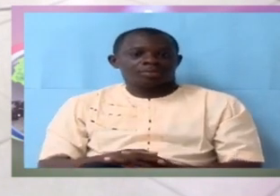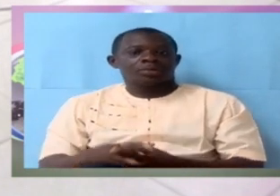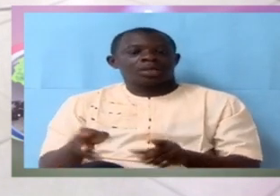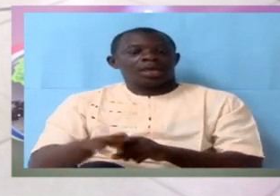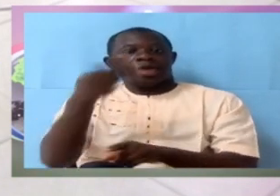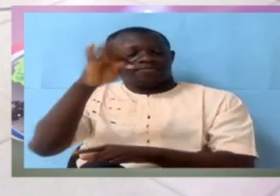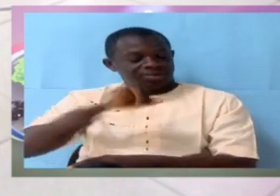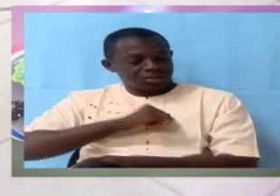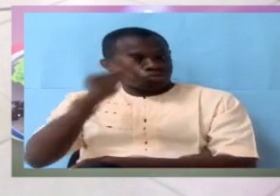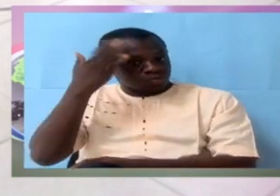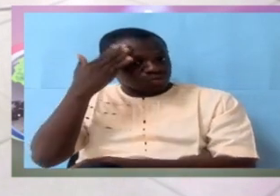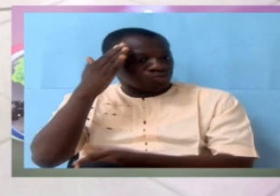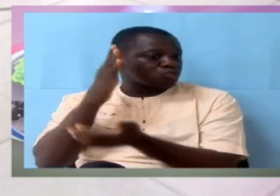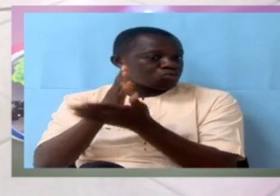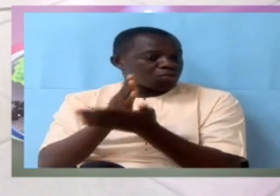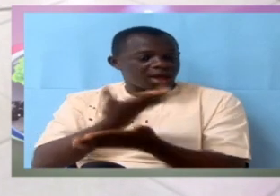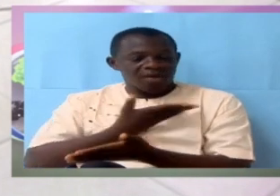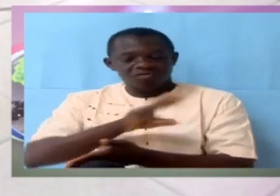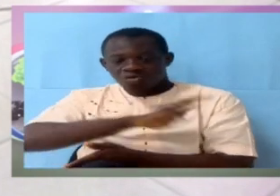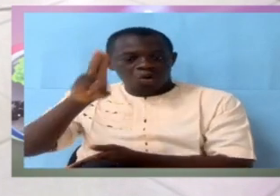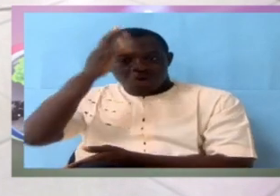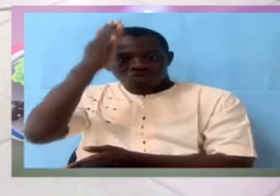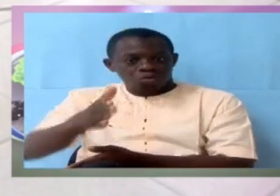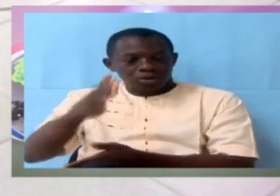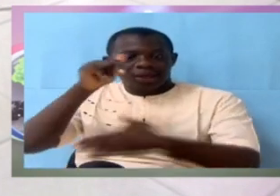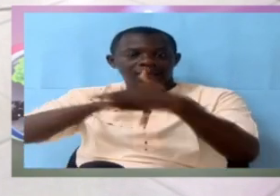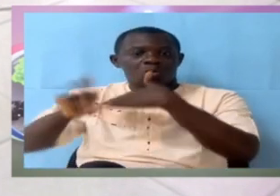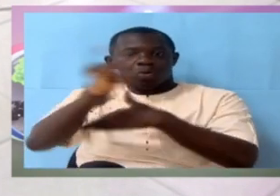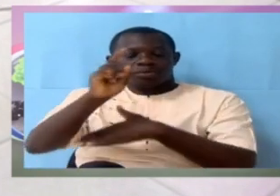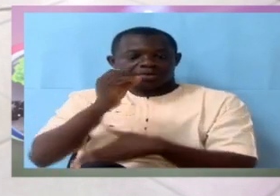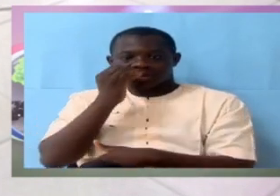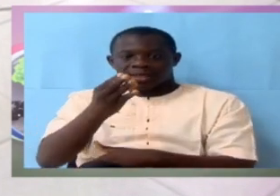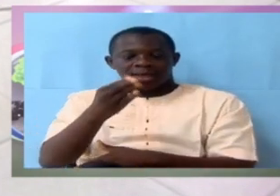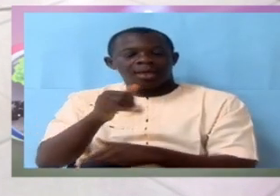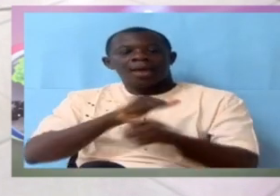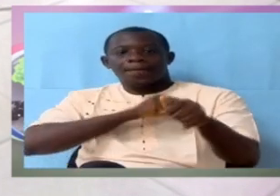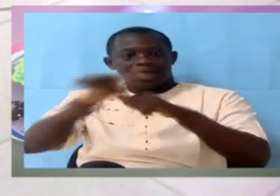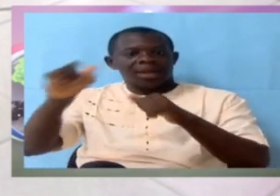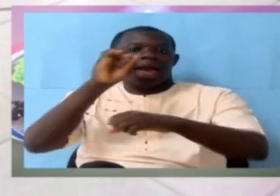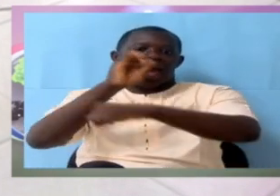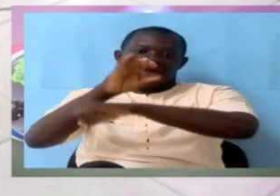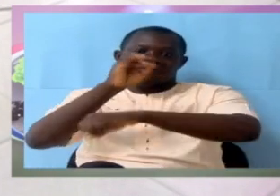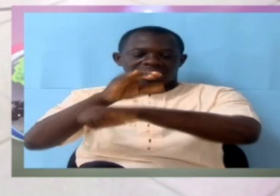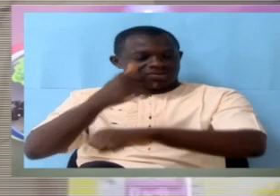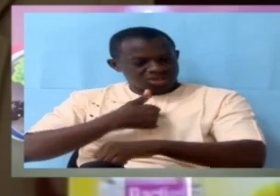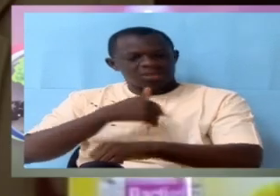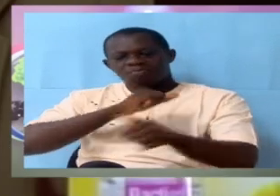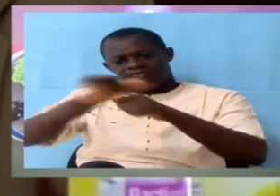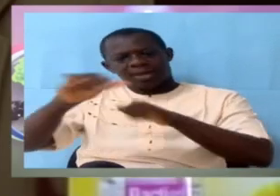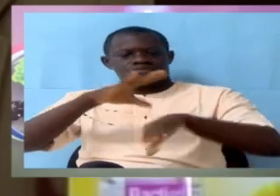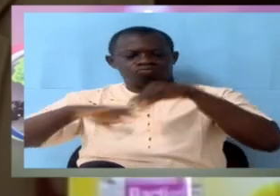If he knows that there is no truth in what is being said, he should have advised me to go